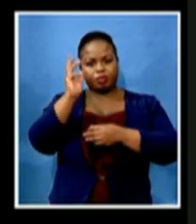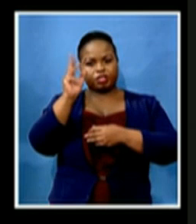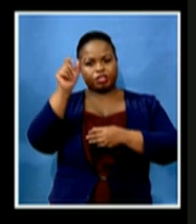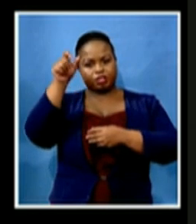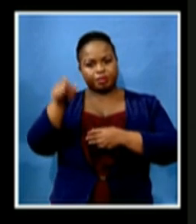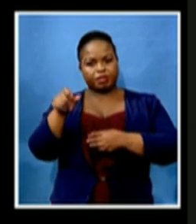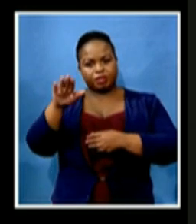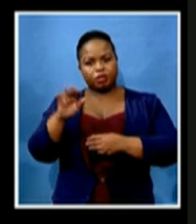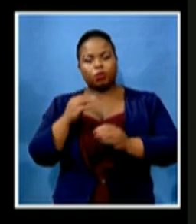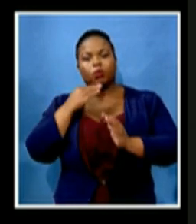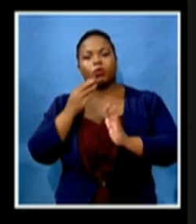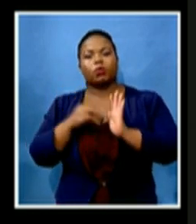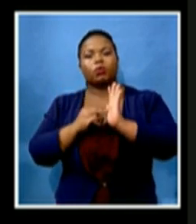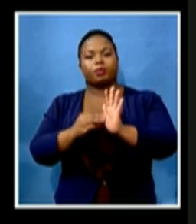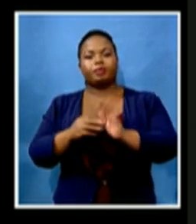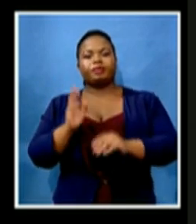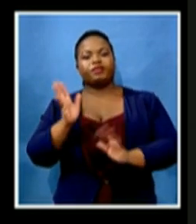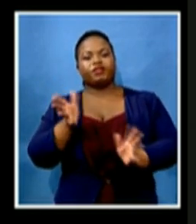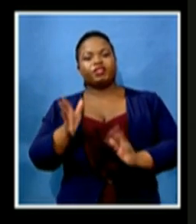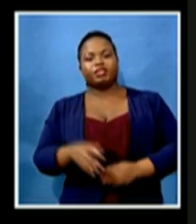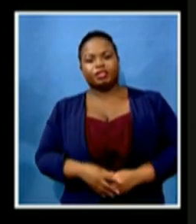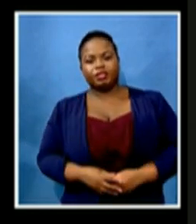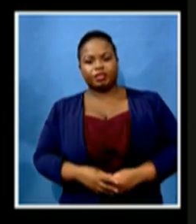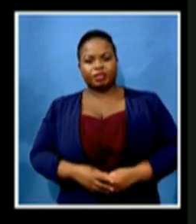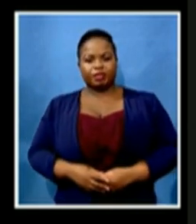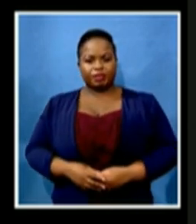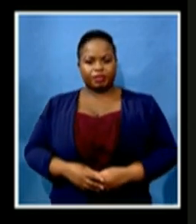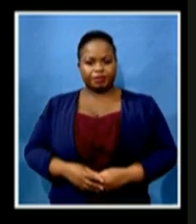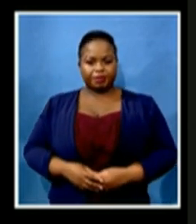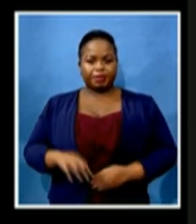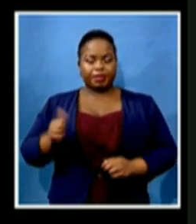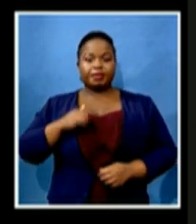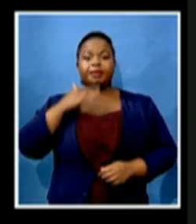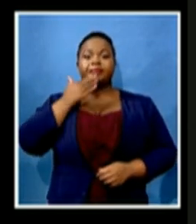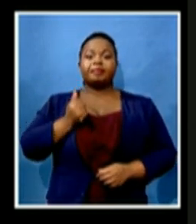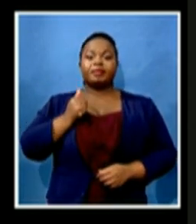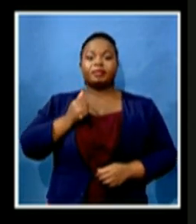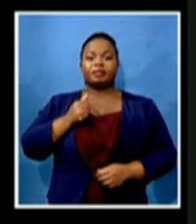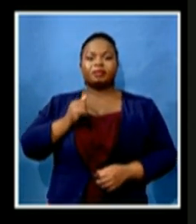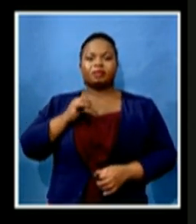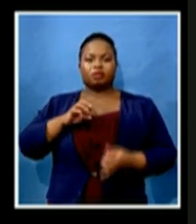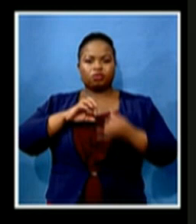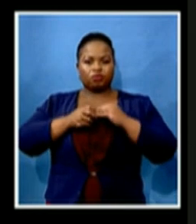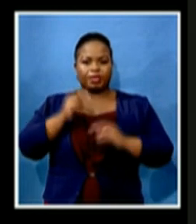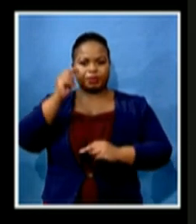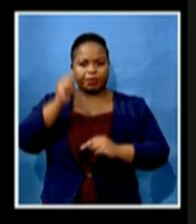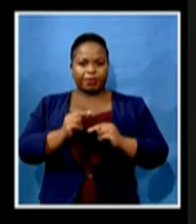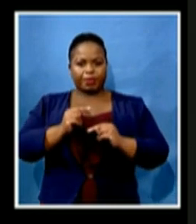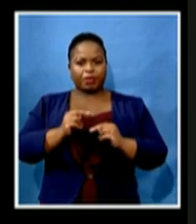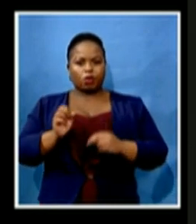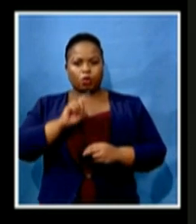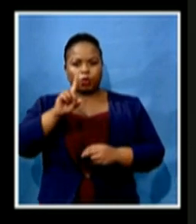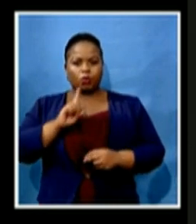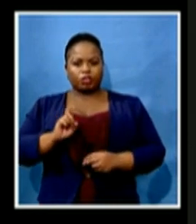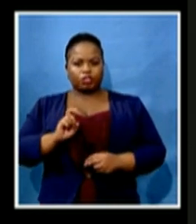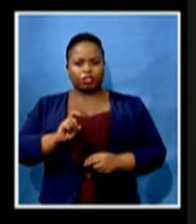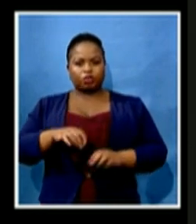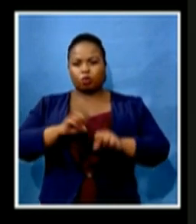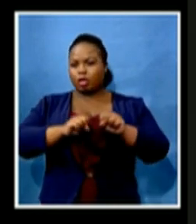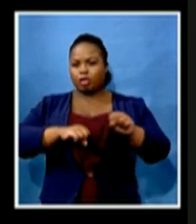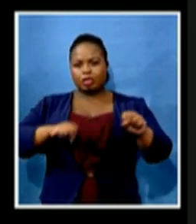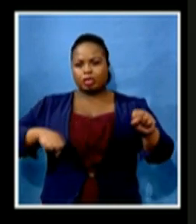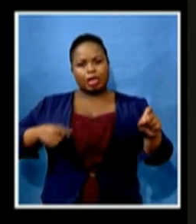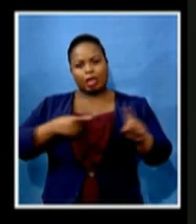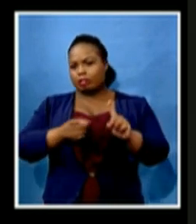question of. And please do try to limit your questions as we do have time against us. Thank you very much.